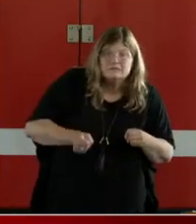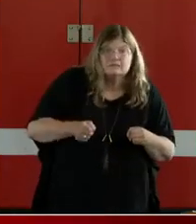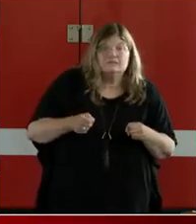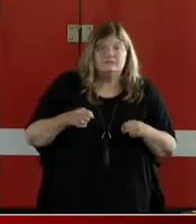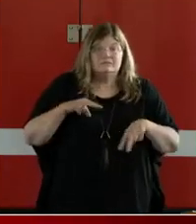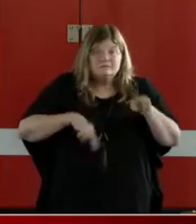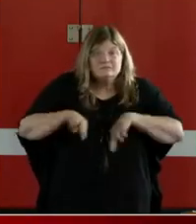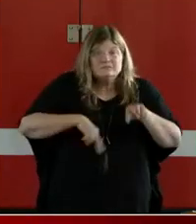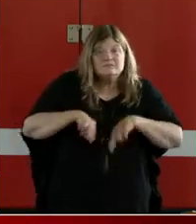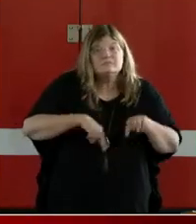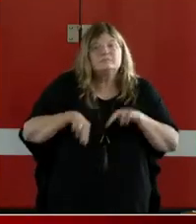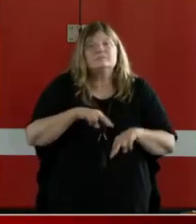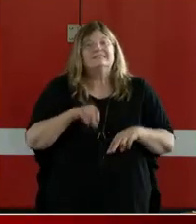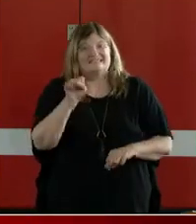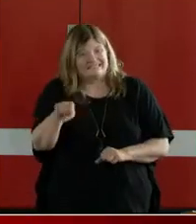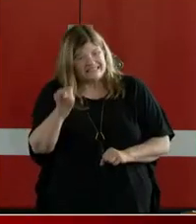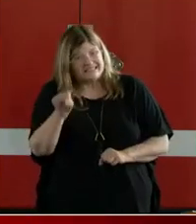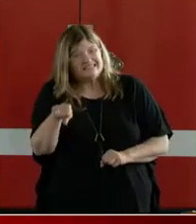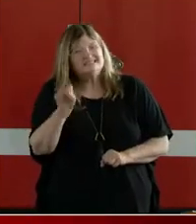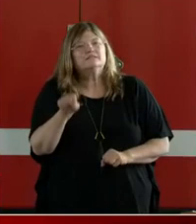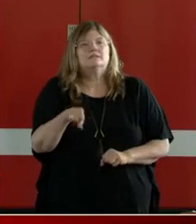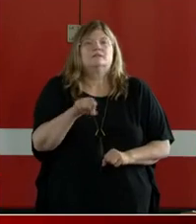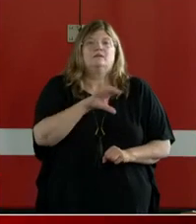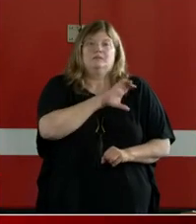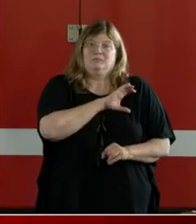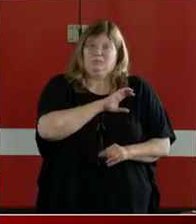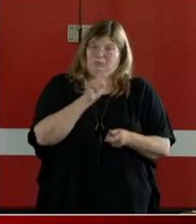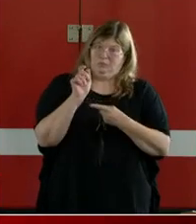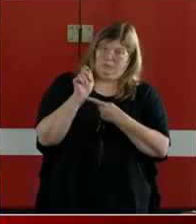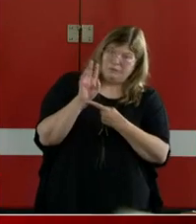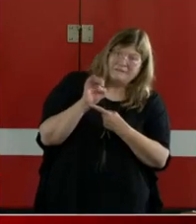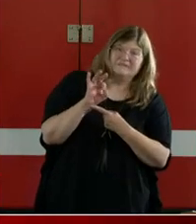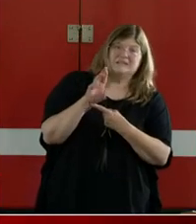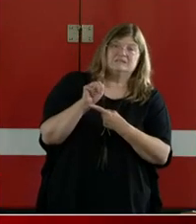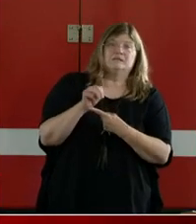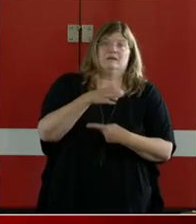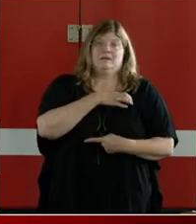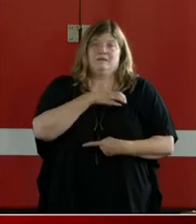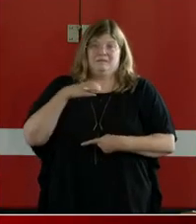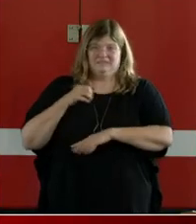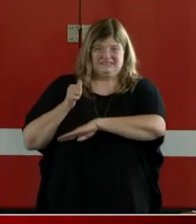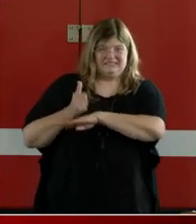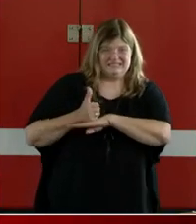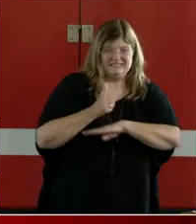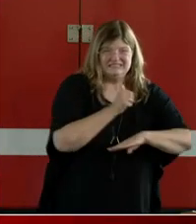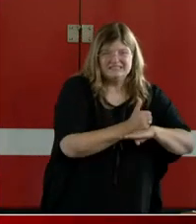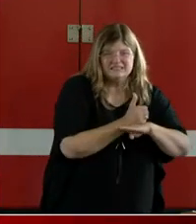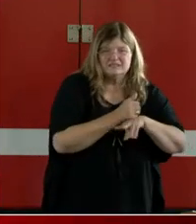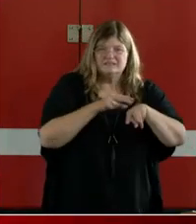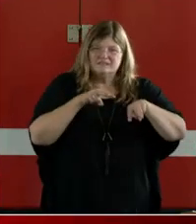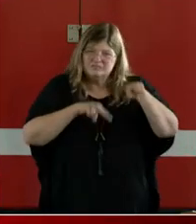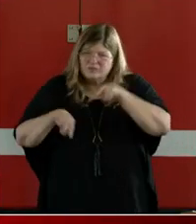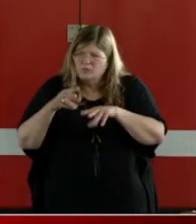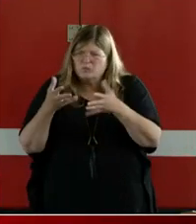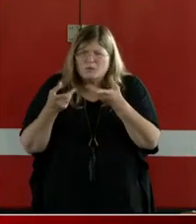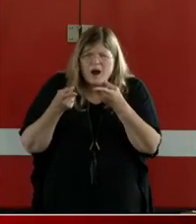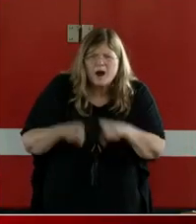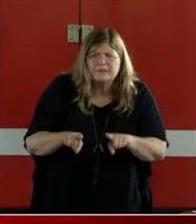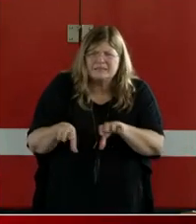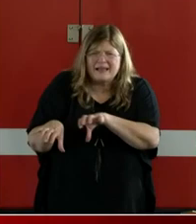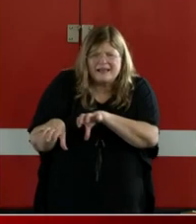Yes, so the Police Reform Commission that was established by council that is looking at activities of law enforcement and going to be